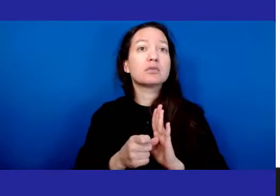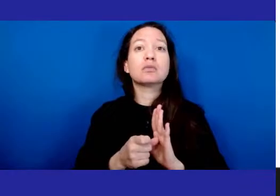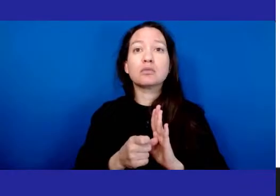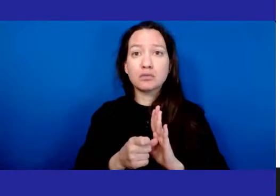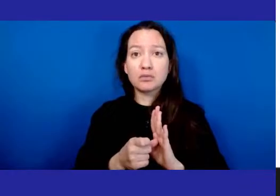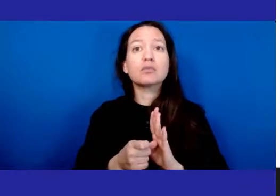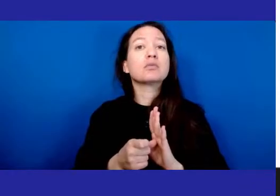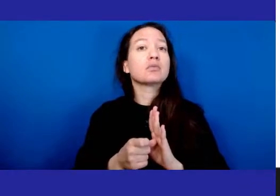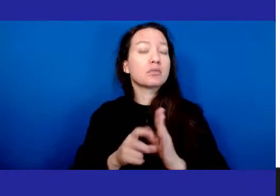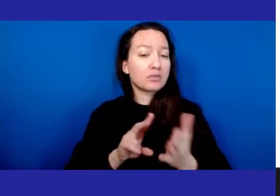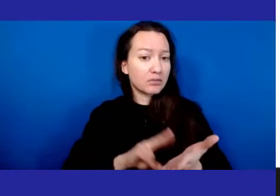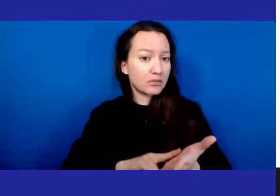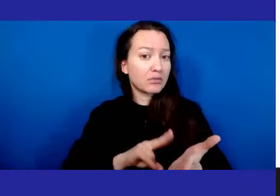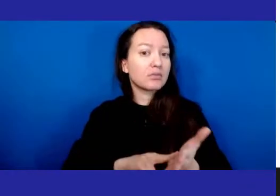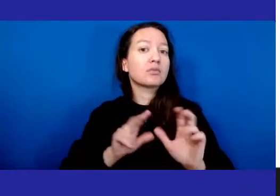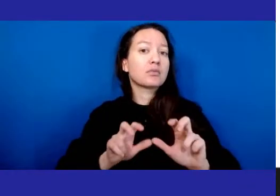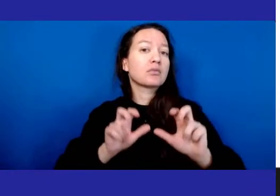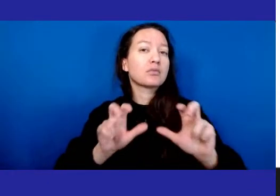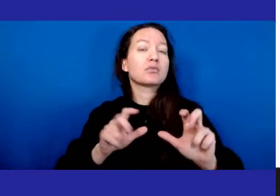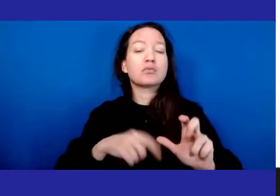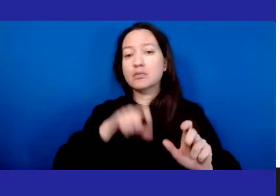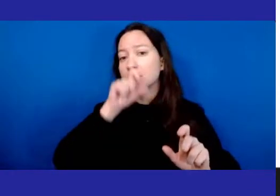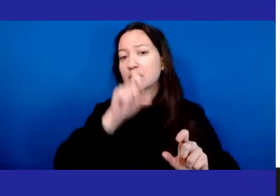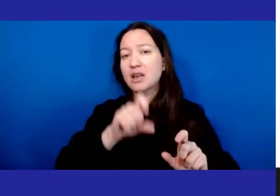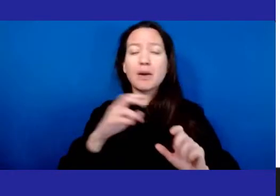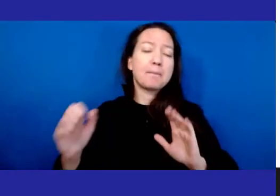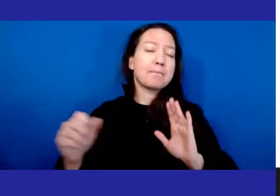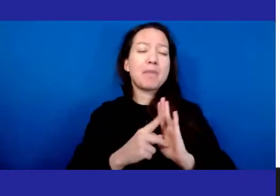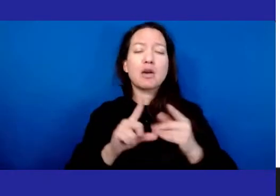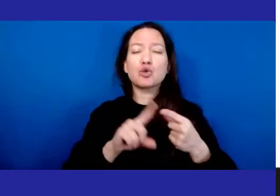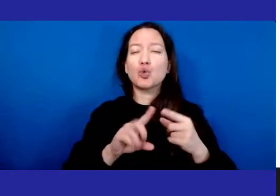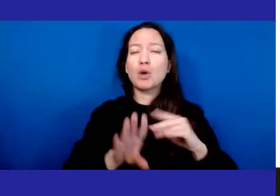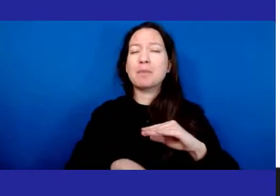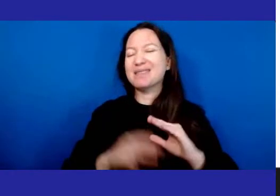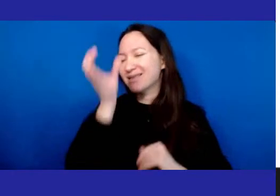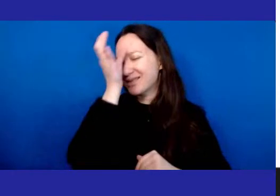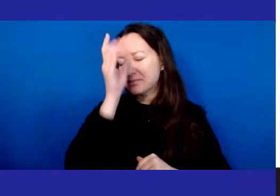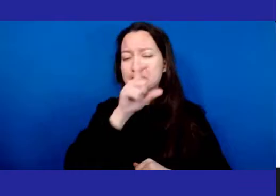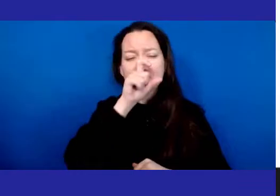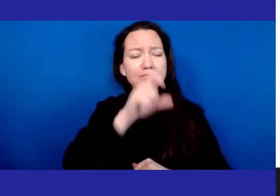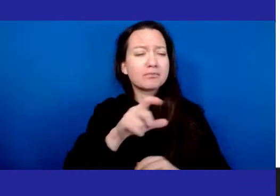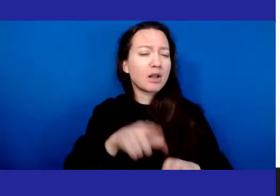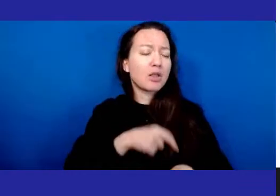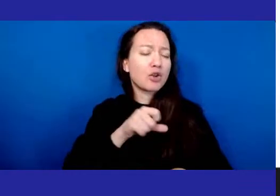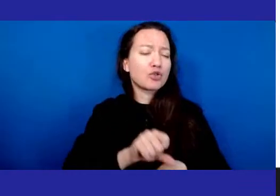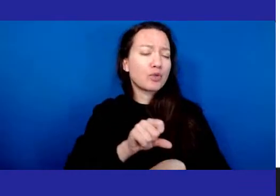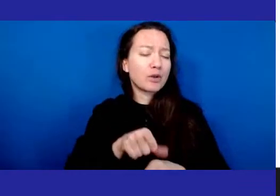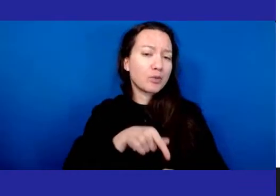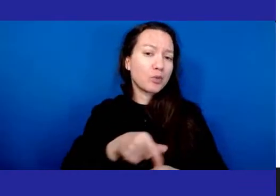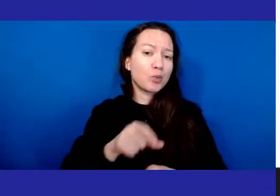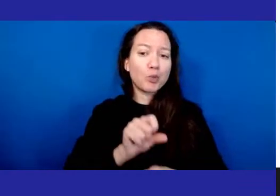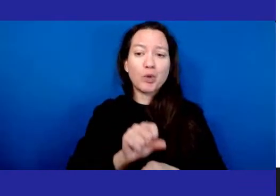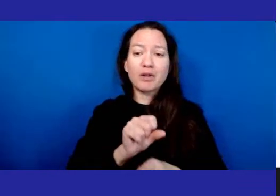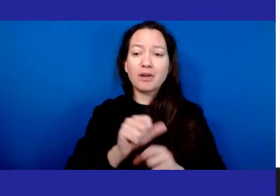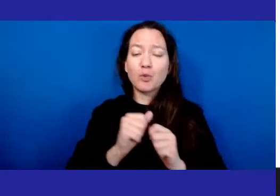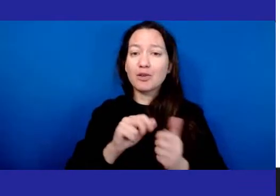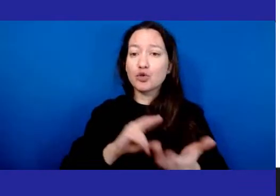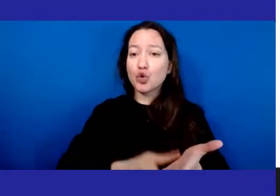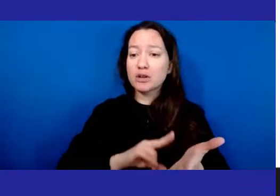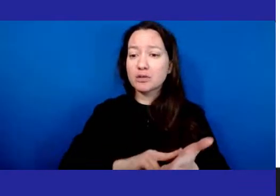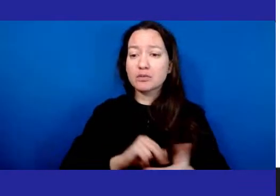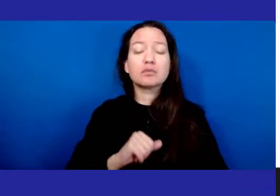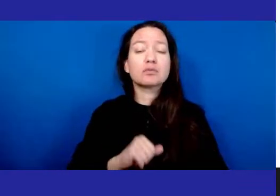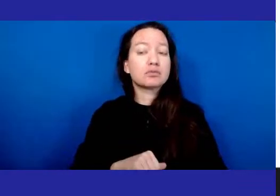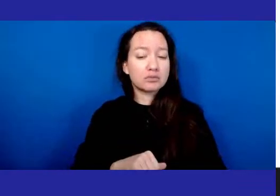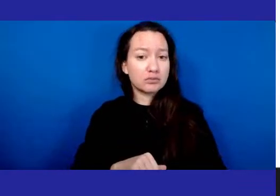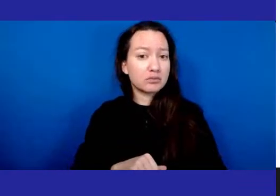their investment, and I love the back to the basic concept. You know, I have a long career of working with nurses, and 13